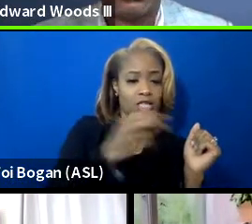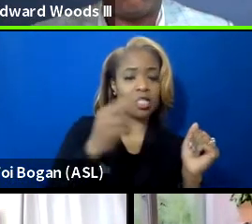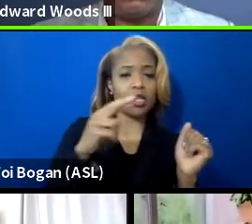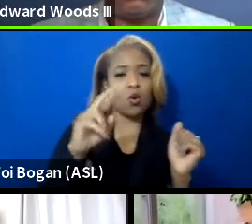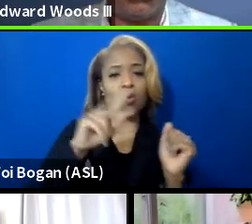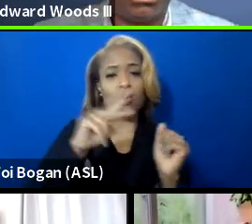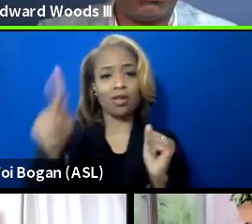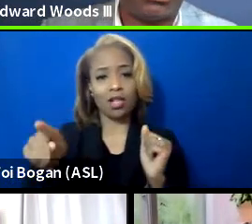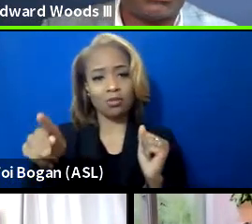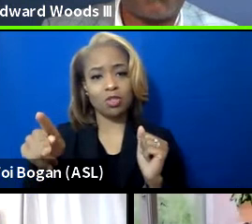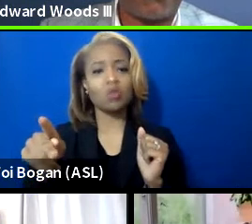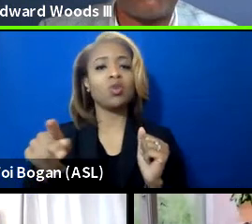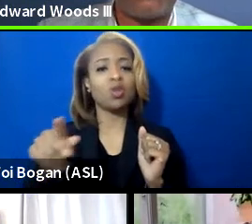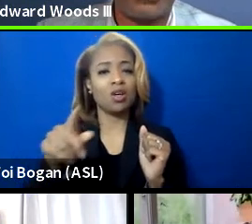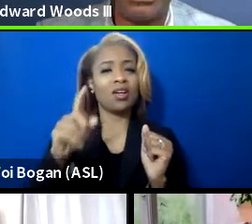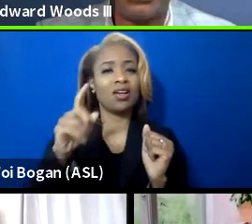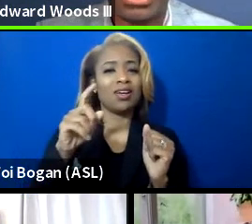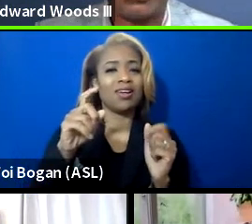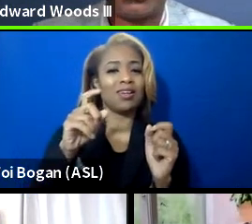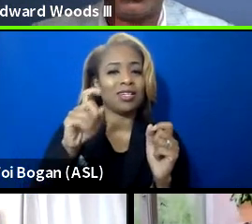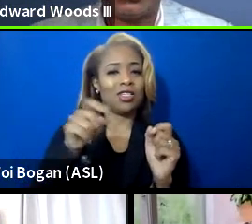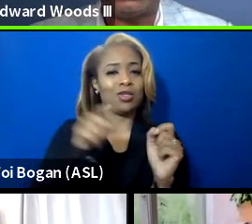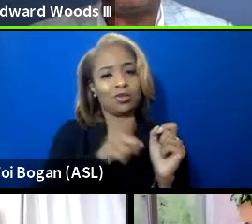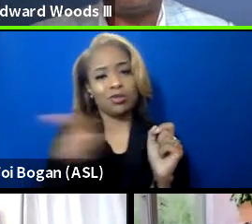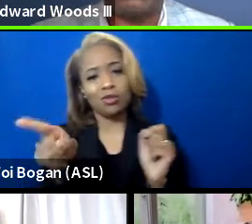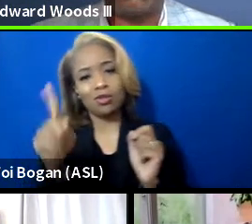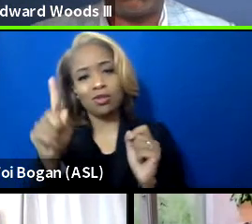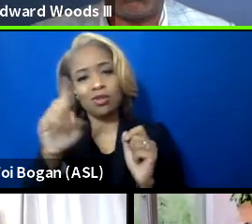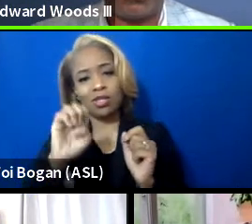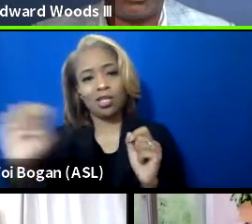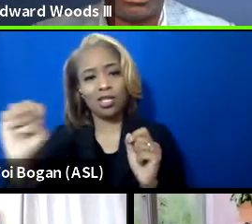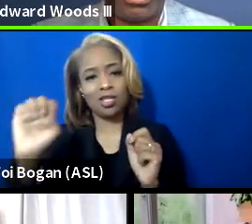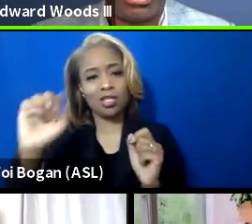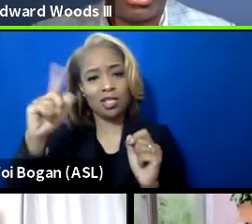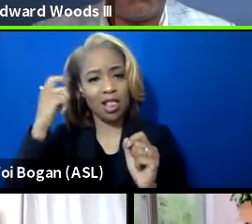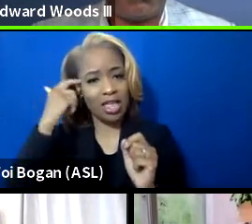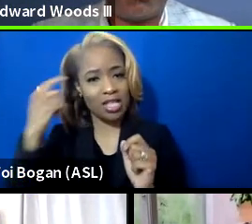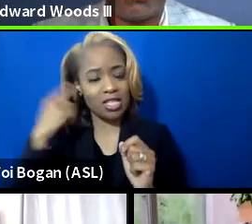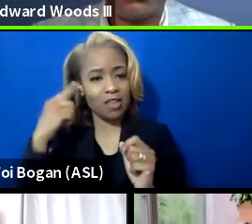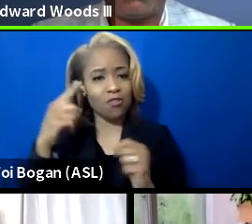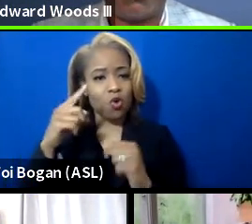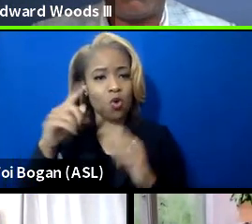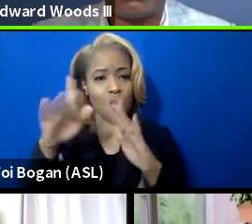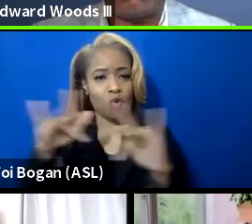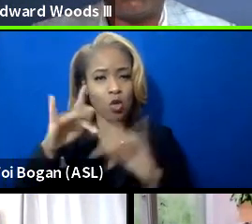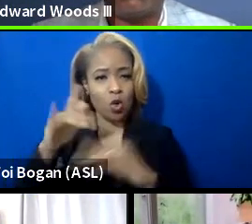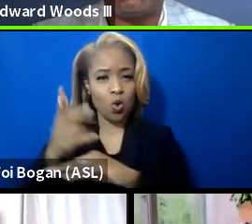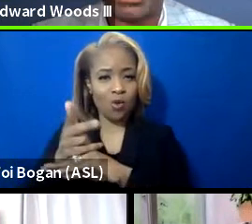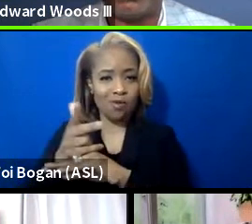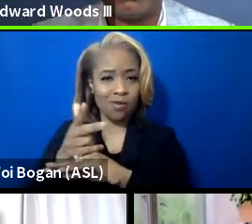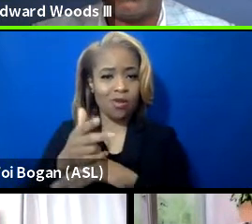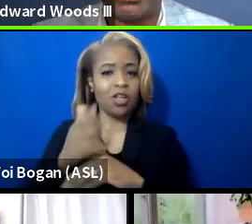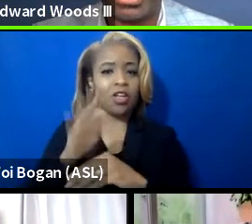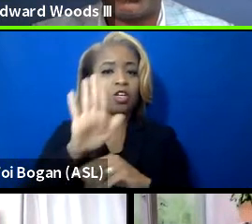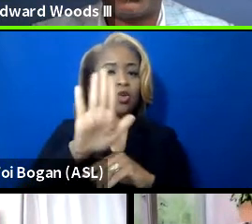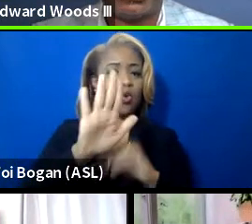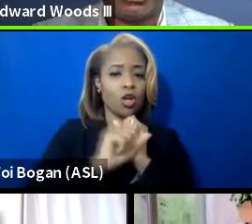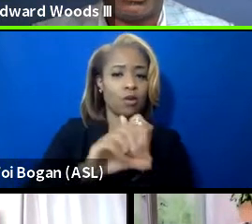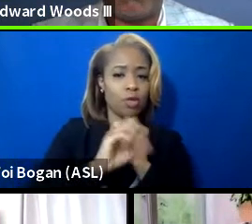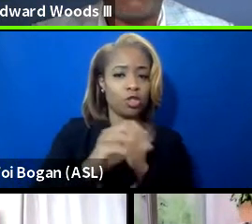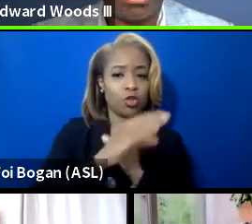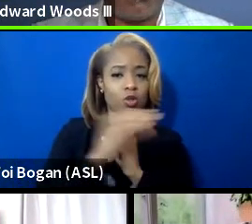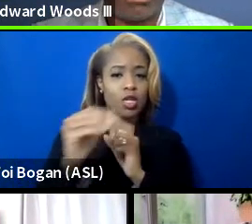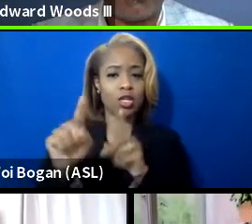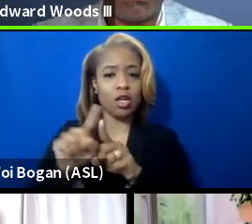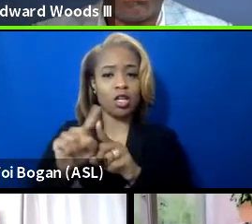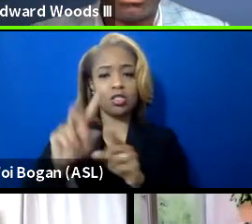Kalamazoo, that we do need you to stop off at East Lansing to record your portion of both the commercial and the vignette.